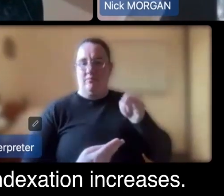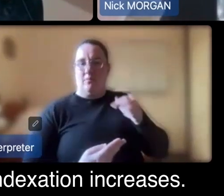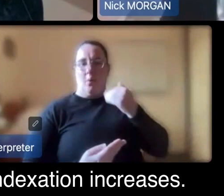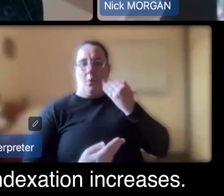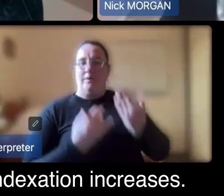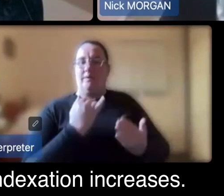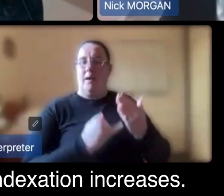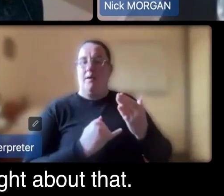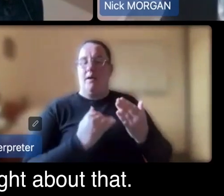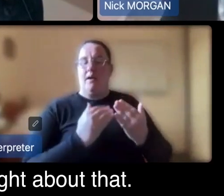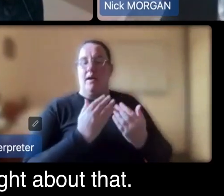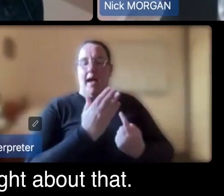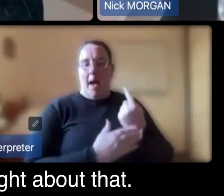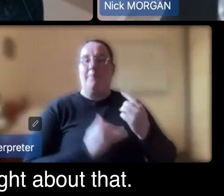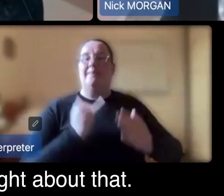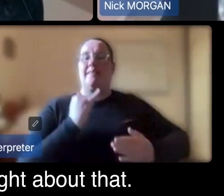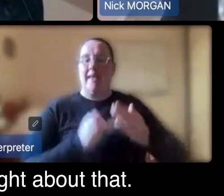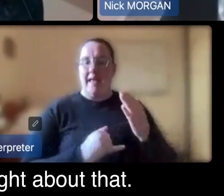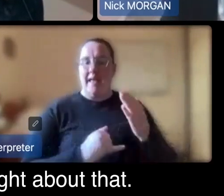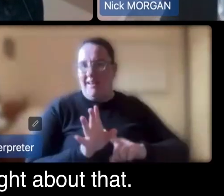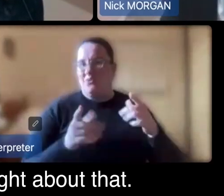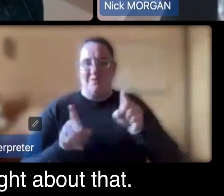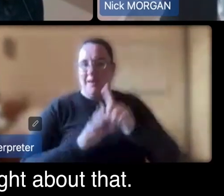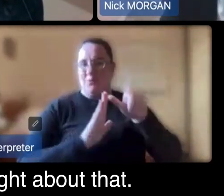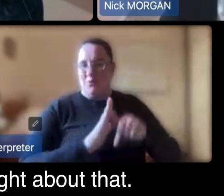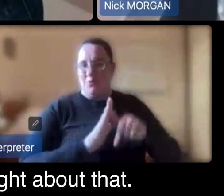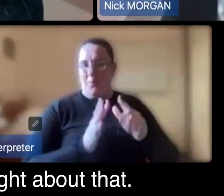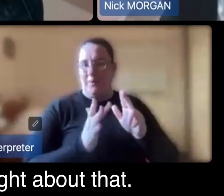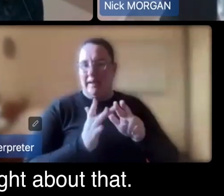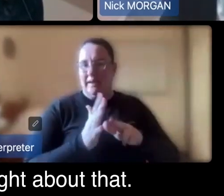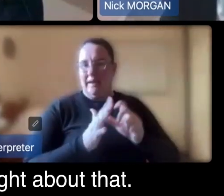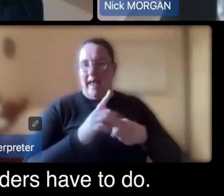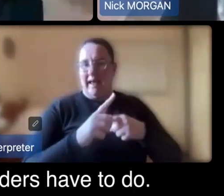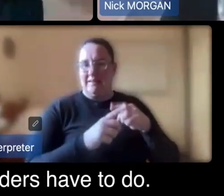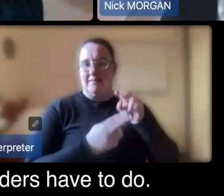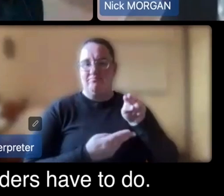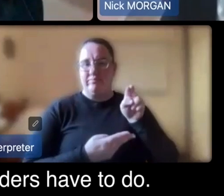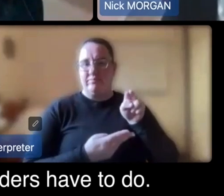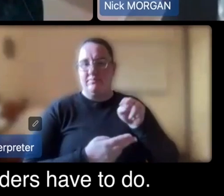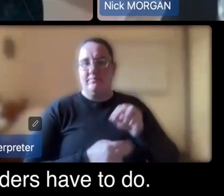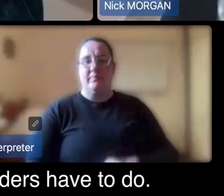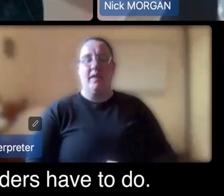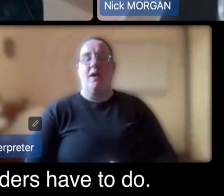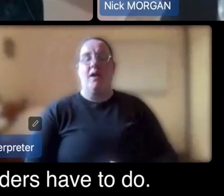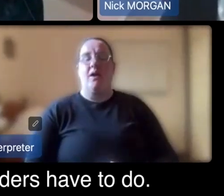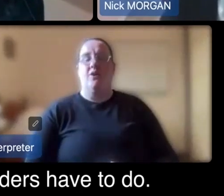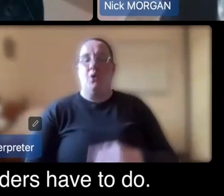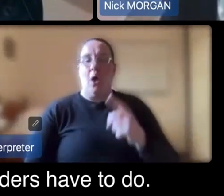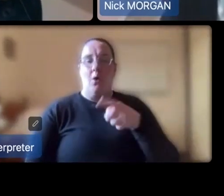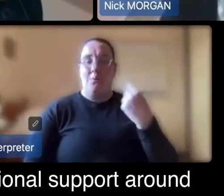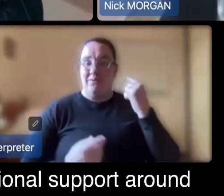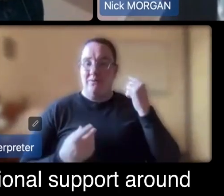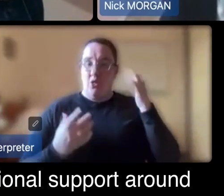usual indexation increases. So yes, we have thought about that. Yes, it is a job that providers have to